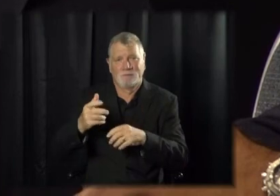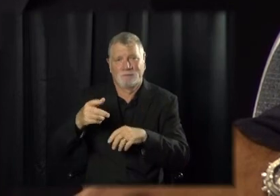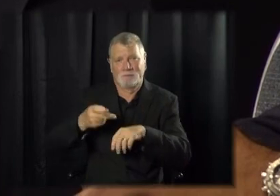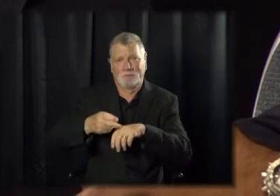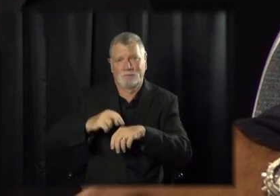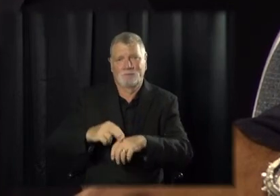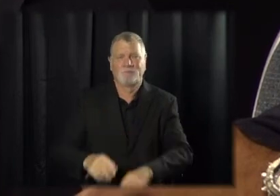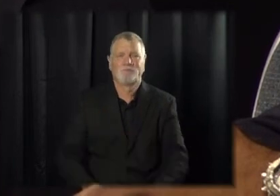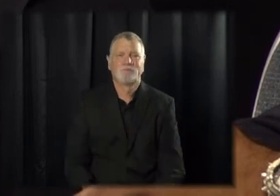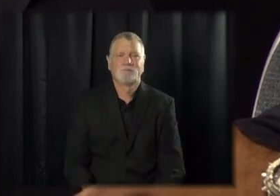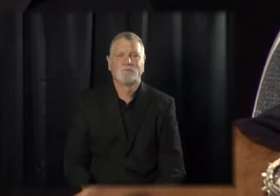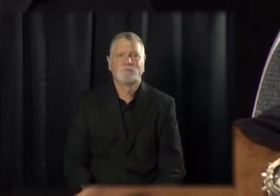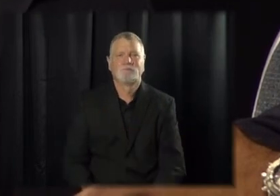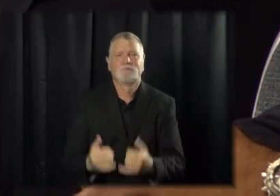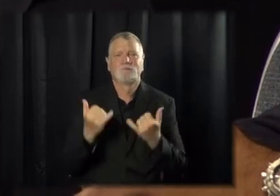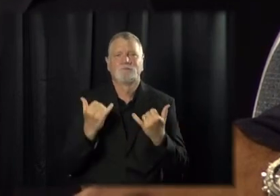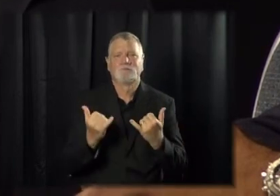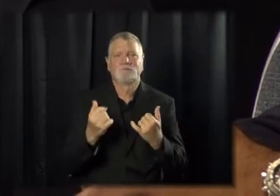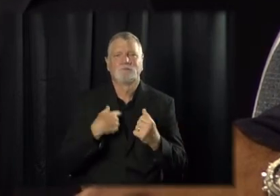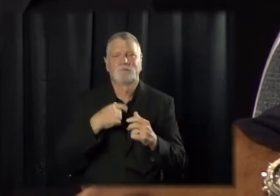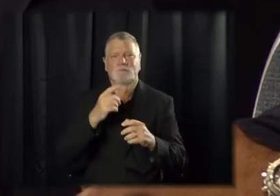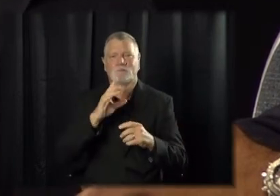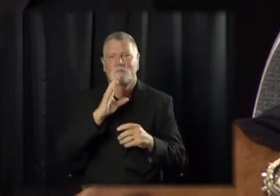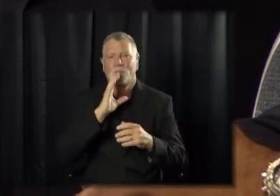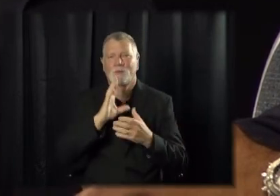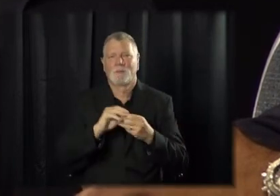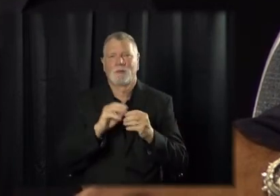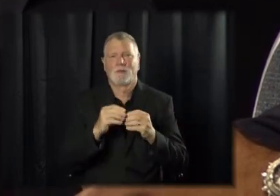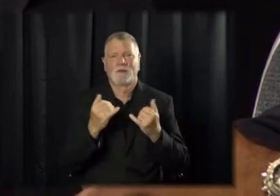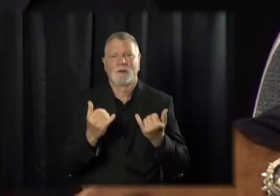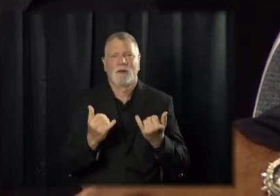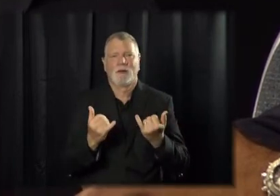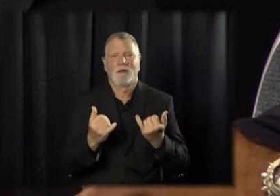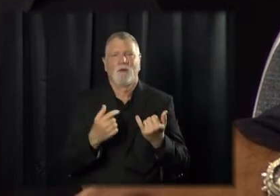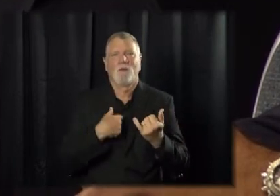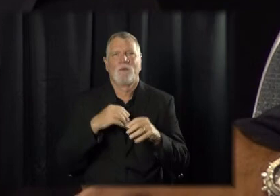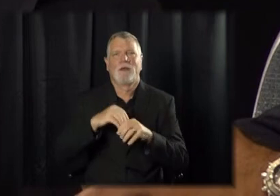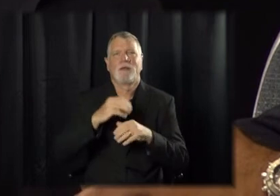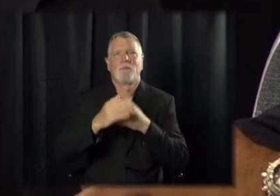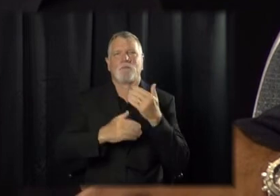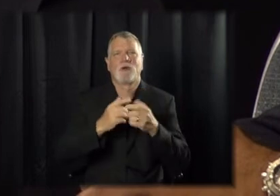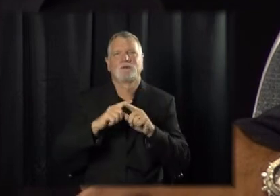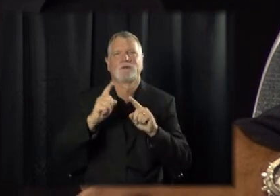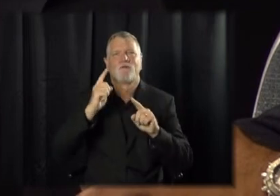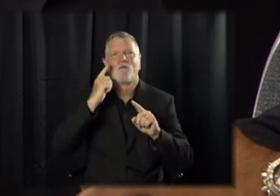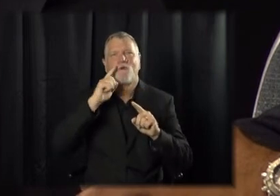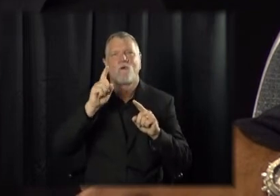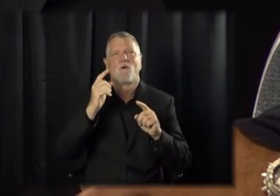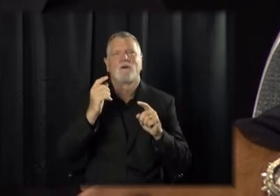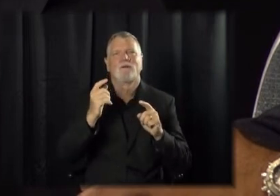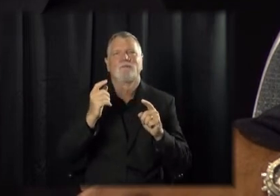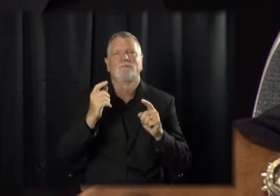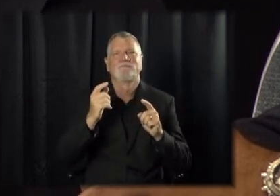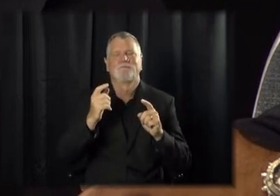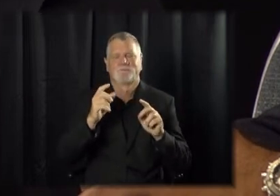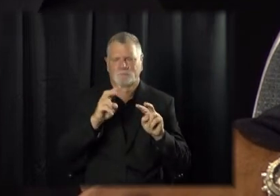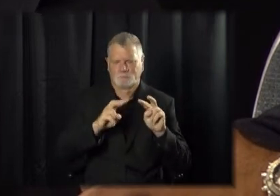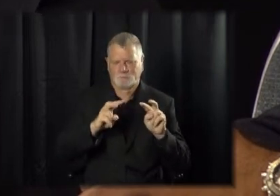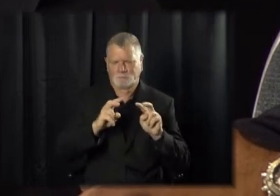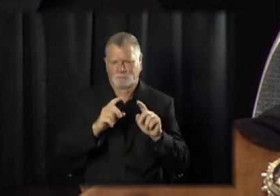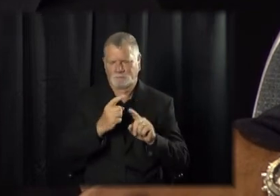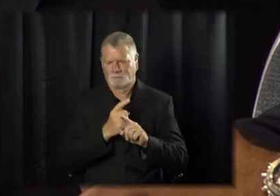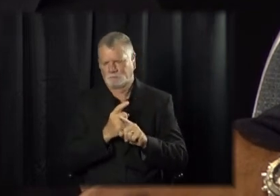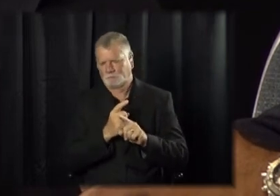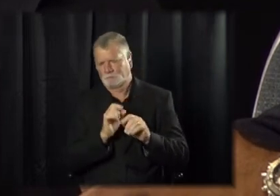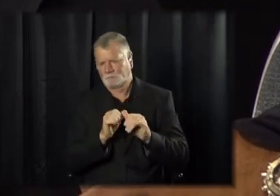Commonwealth. Right now, though, as I mentioned a little bit before, we're in the process of really kind of right-sizing where we need to be at